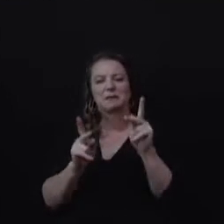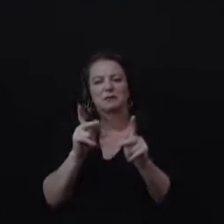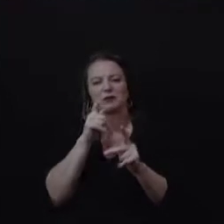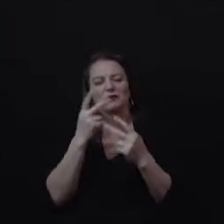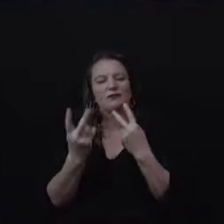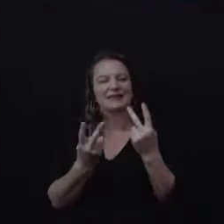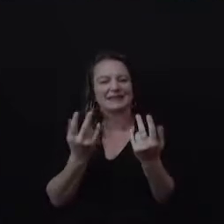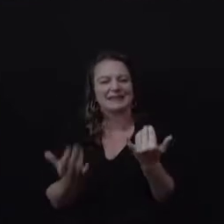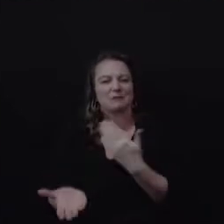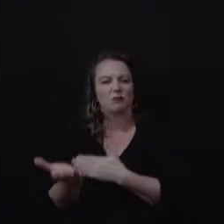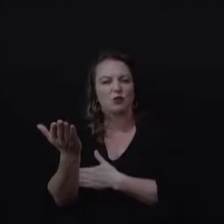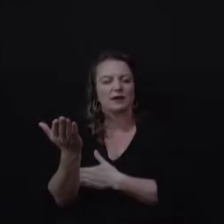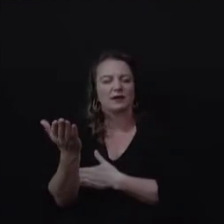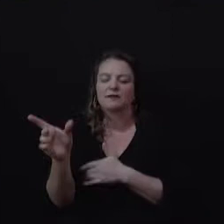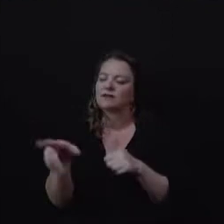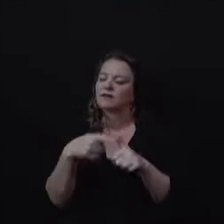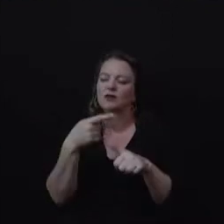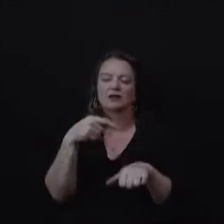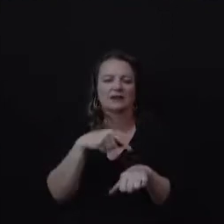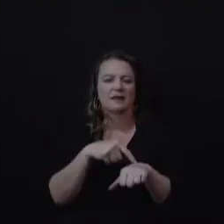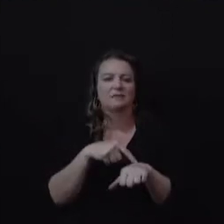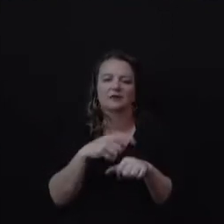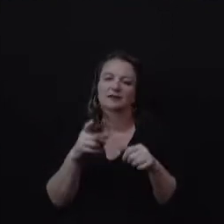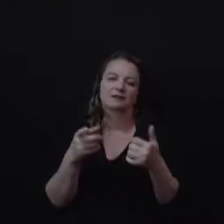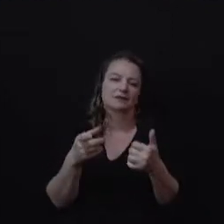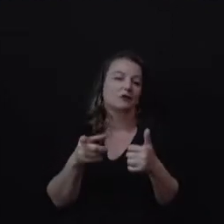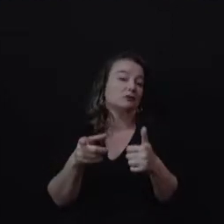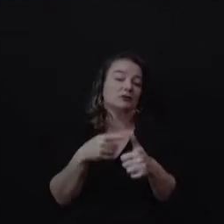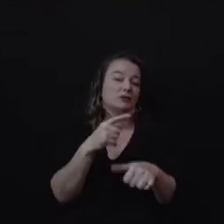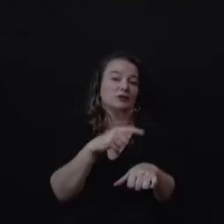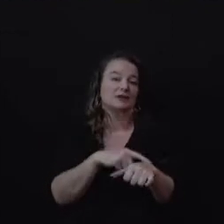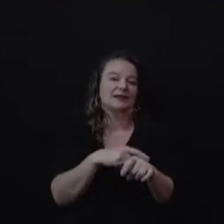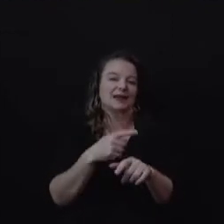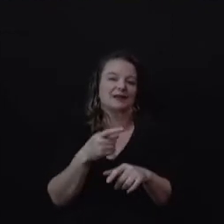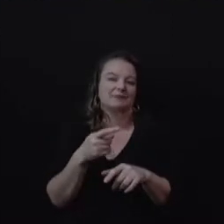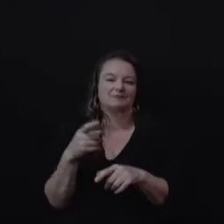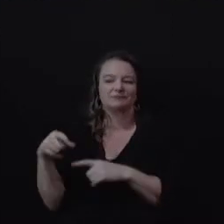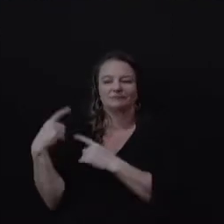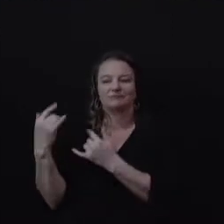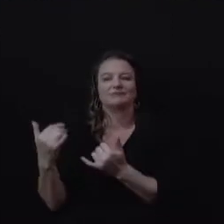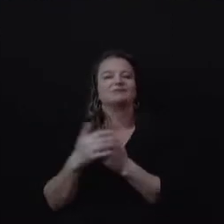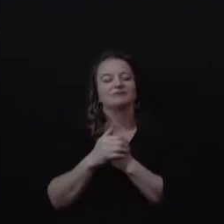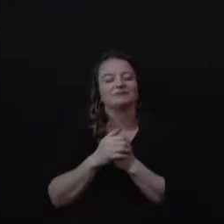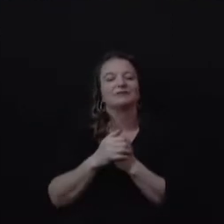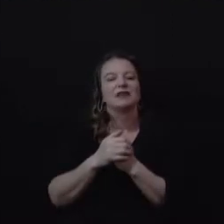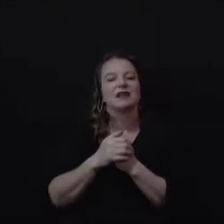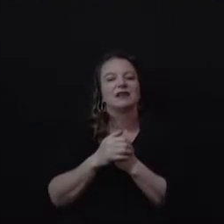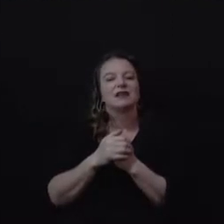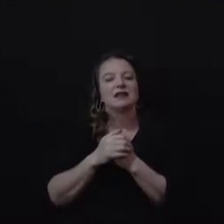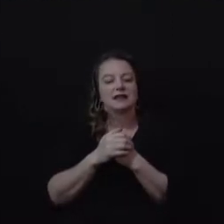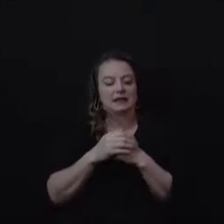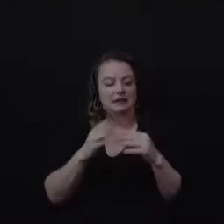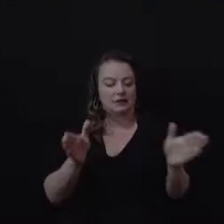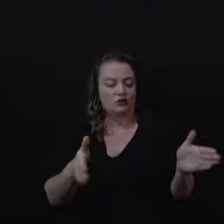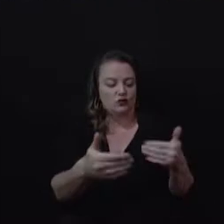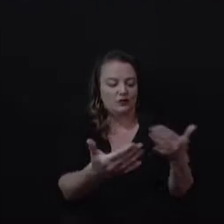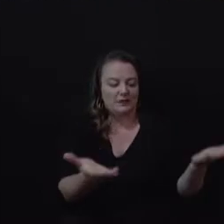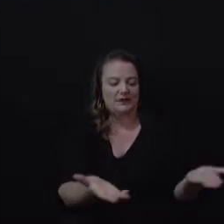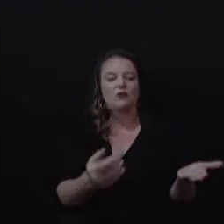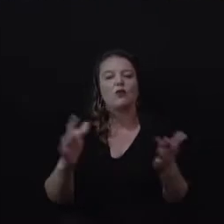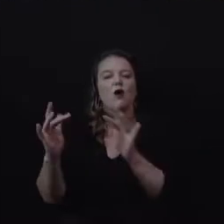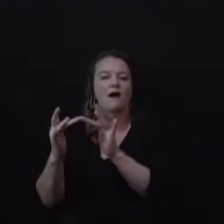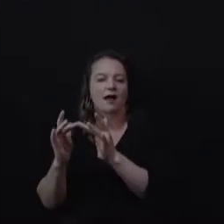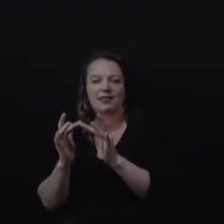this morning for the first time or the first time in a long time, both in this space physically and those who are joining with us